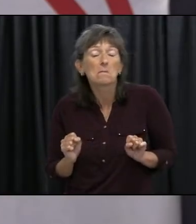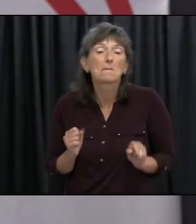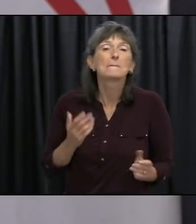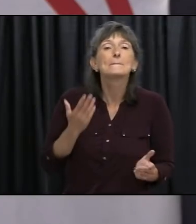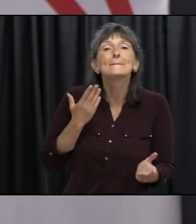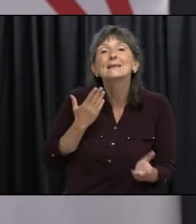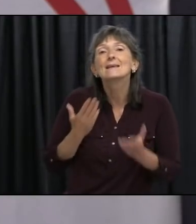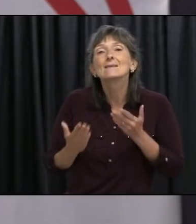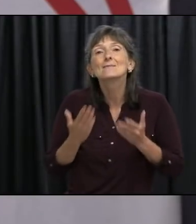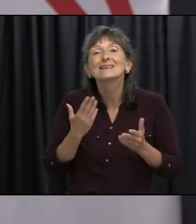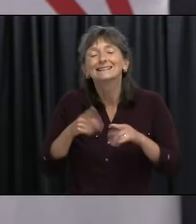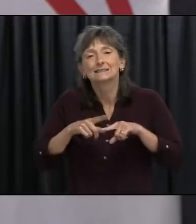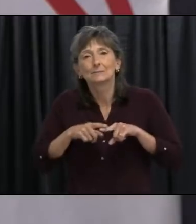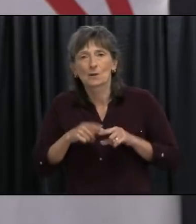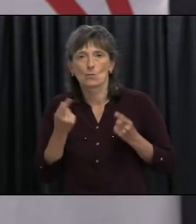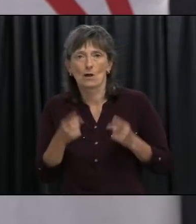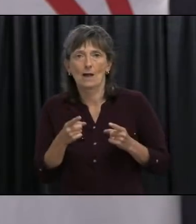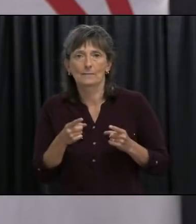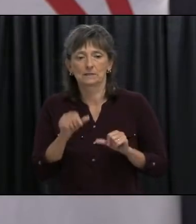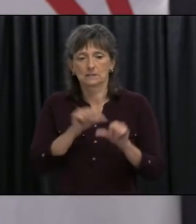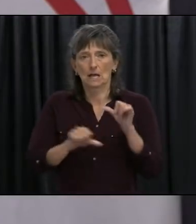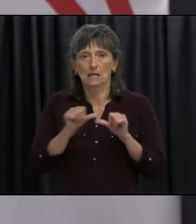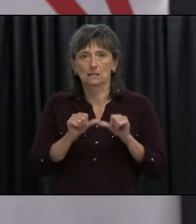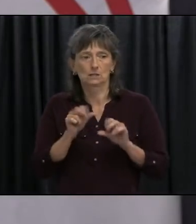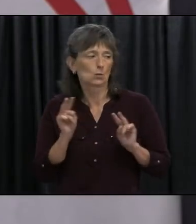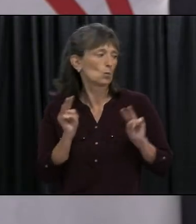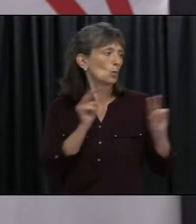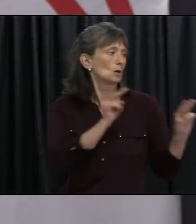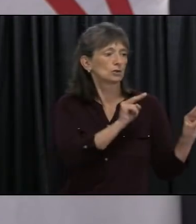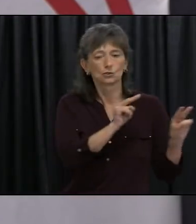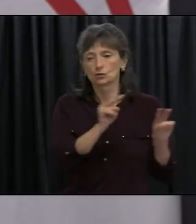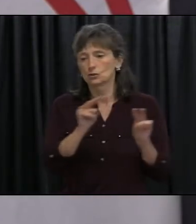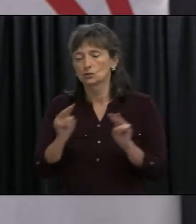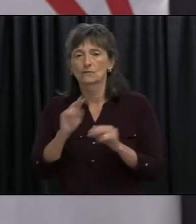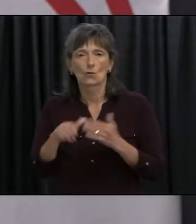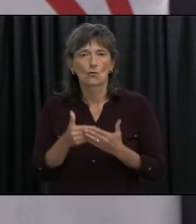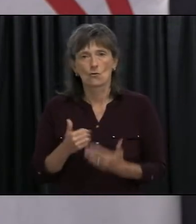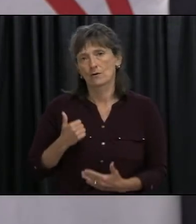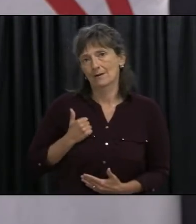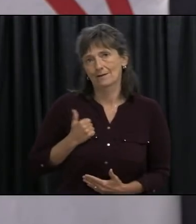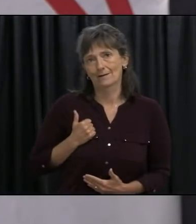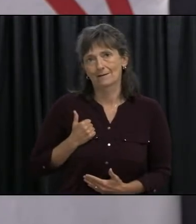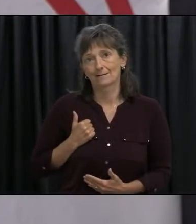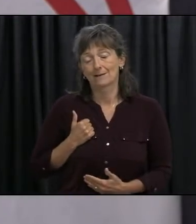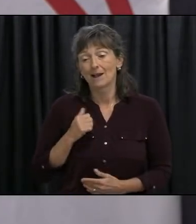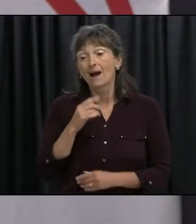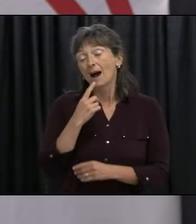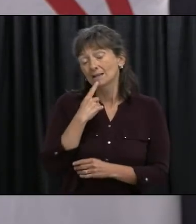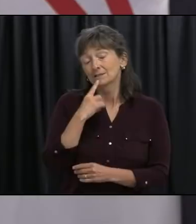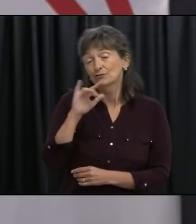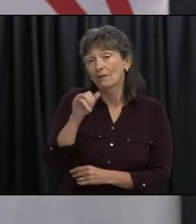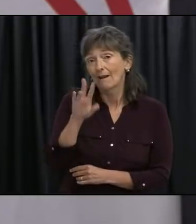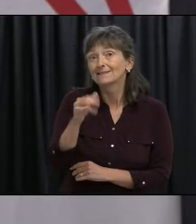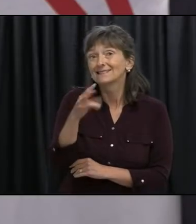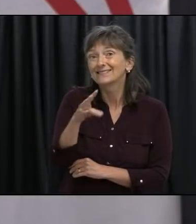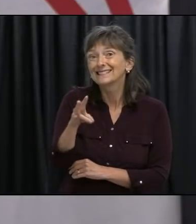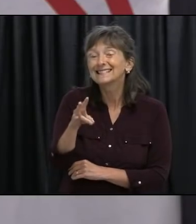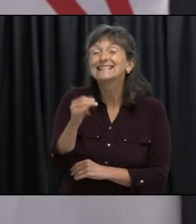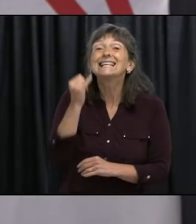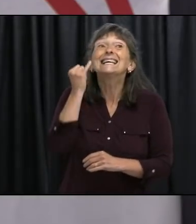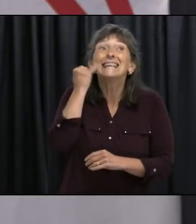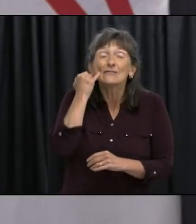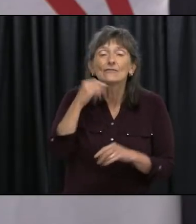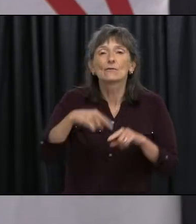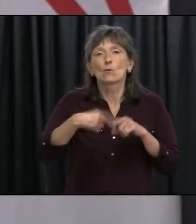given the epidemiology, always said we would use public health officials. The only reference to July 17th would have been the earliest possible